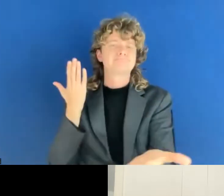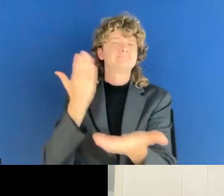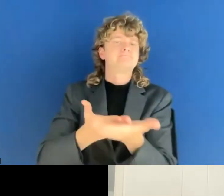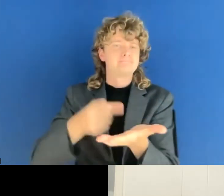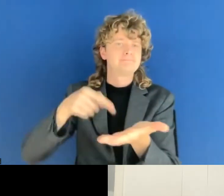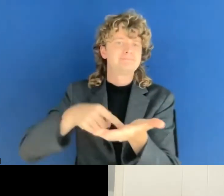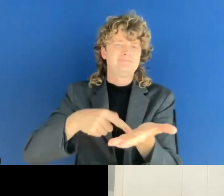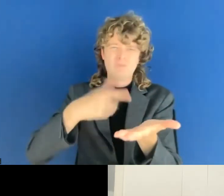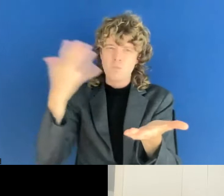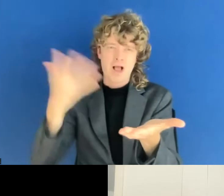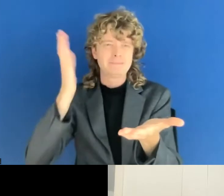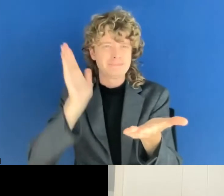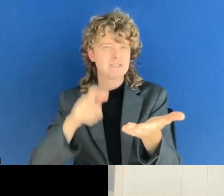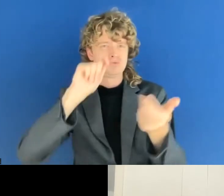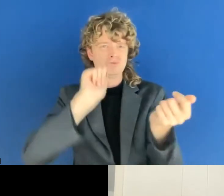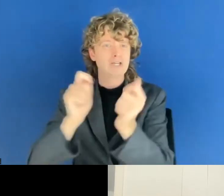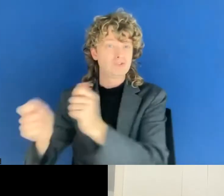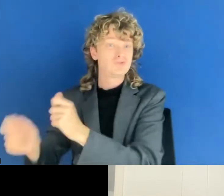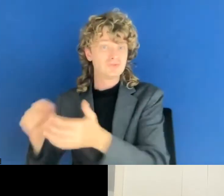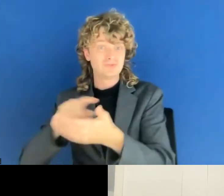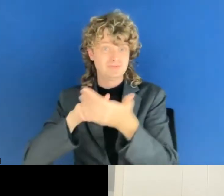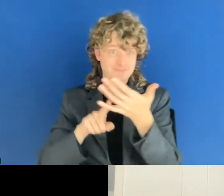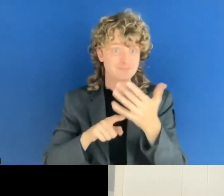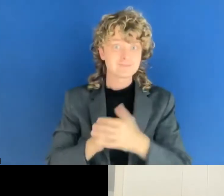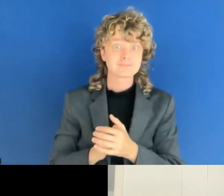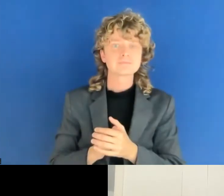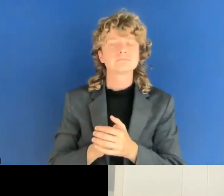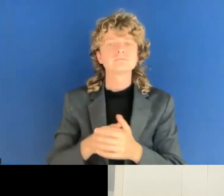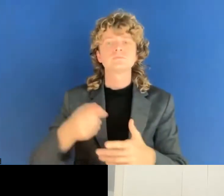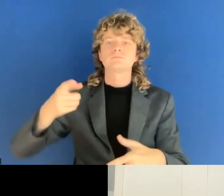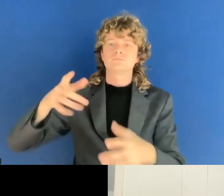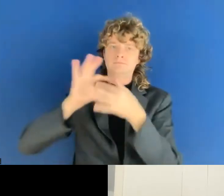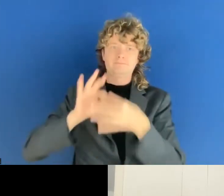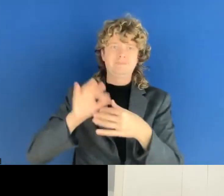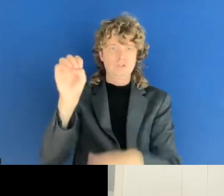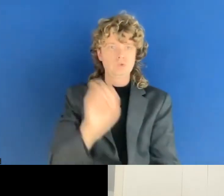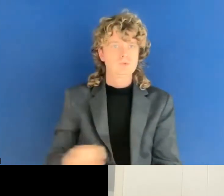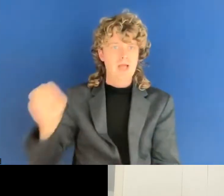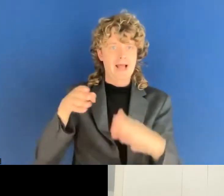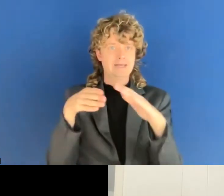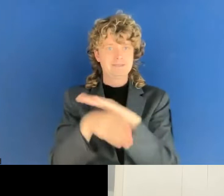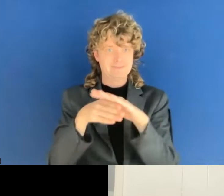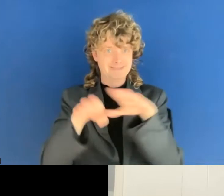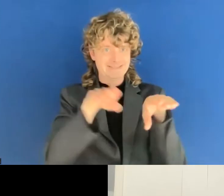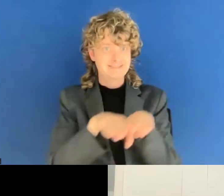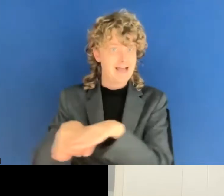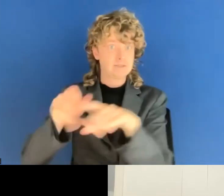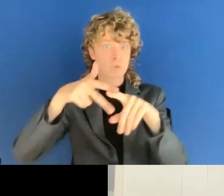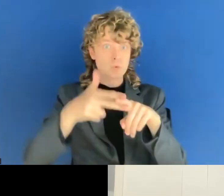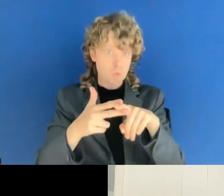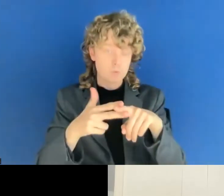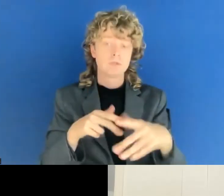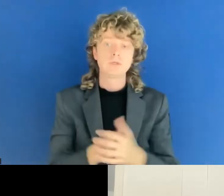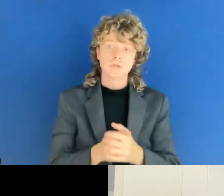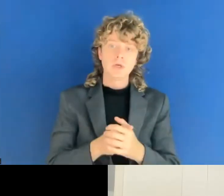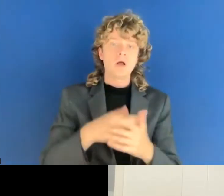change in our European ICT accessibility standards, so to improve the content of this section.